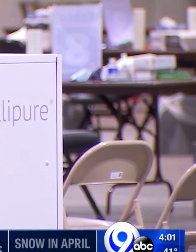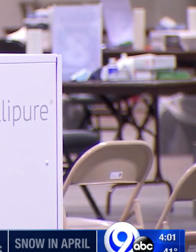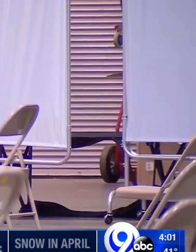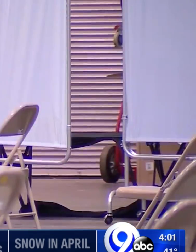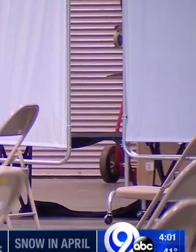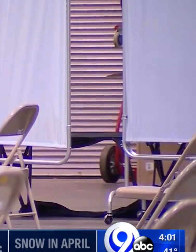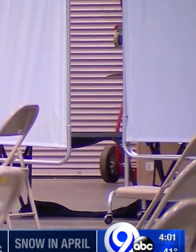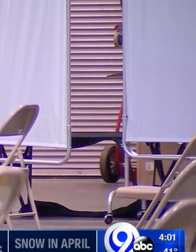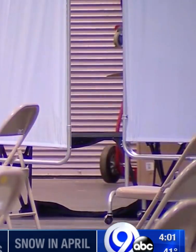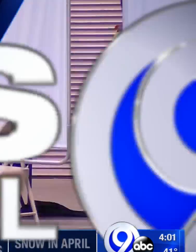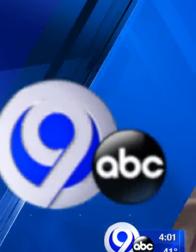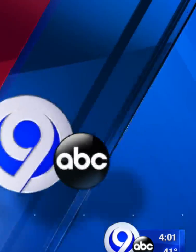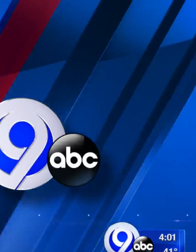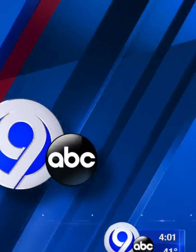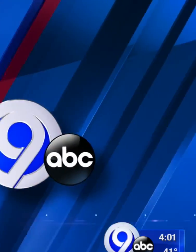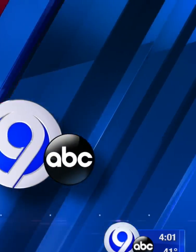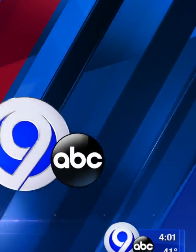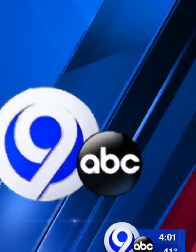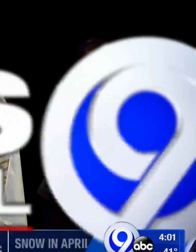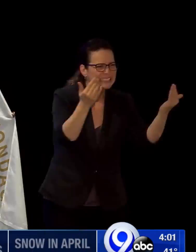executive said.